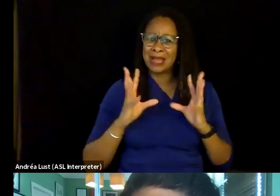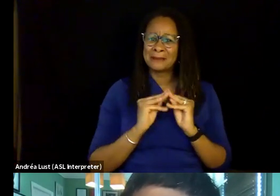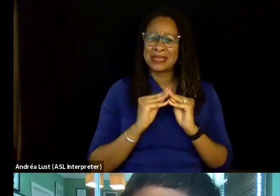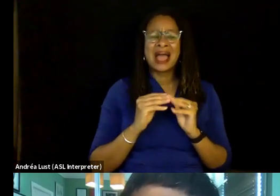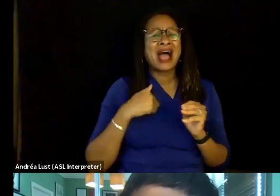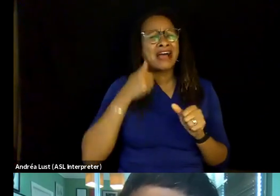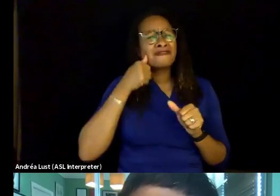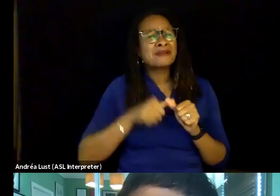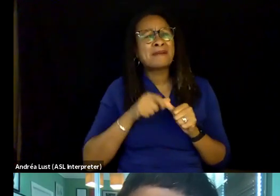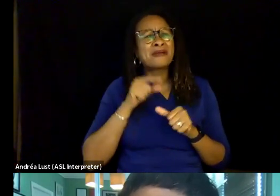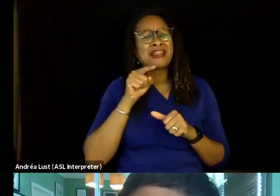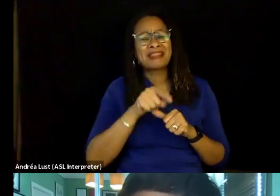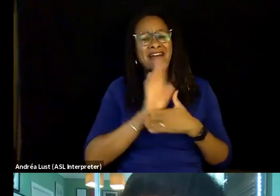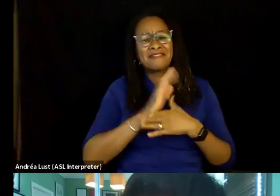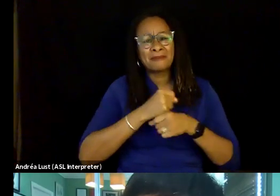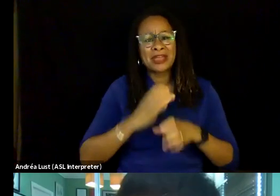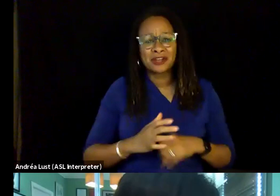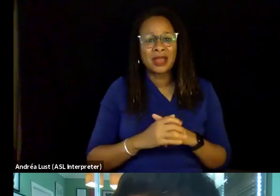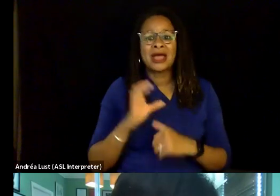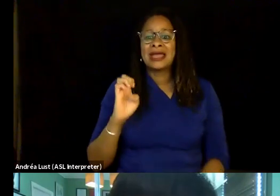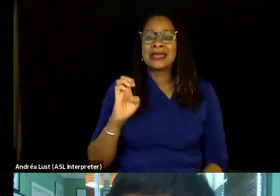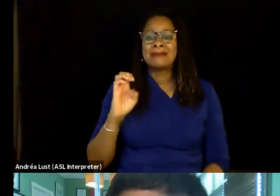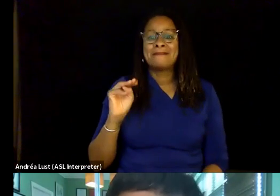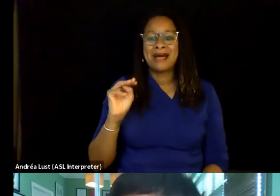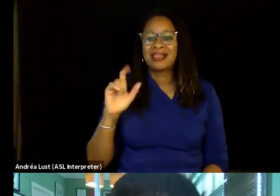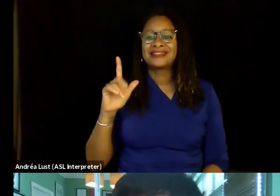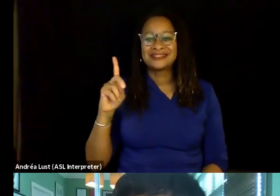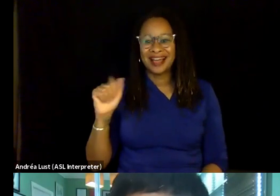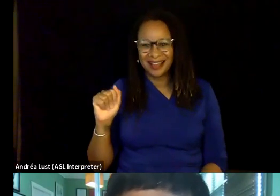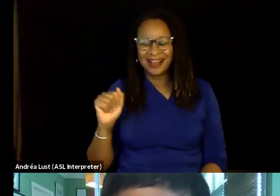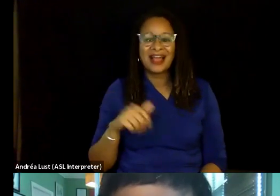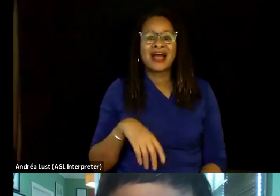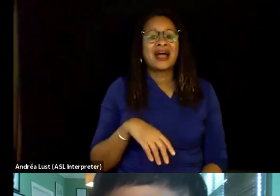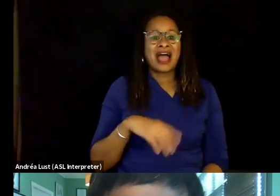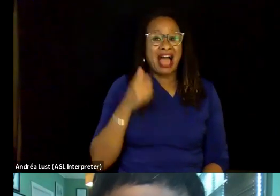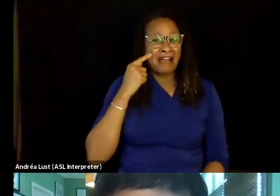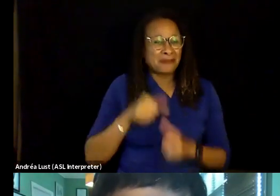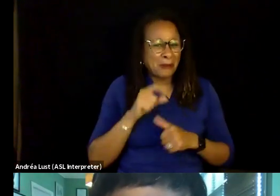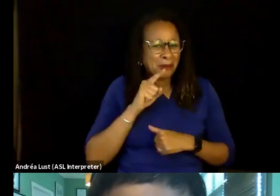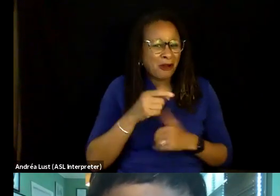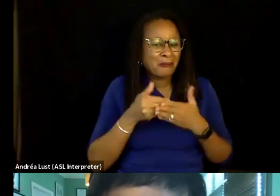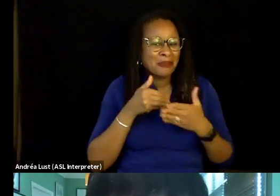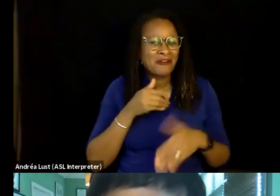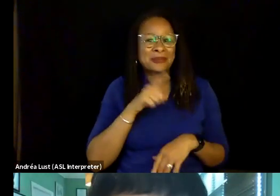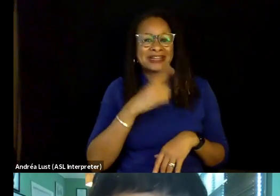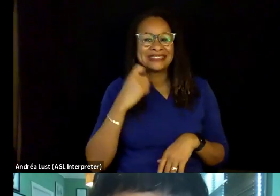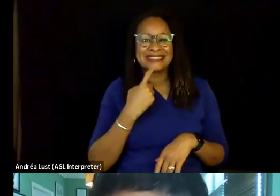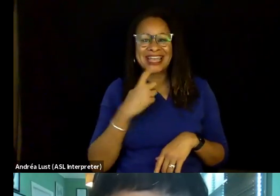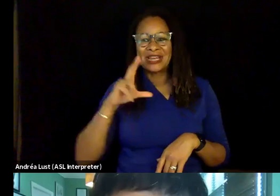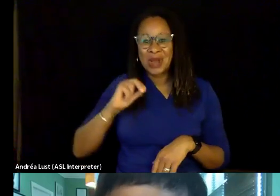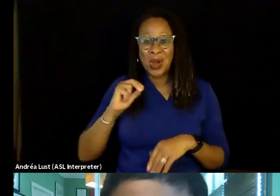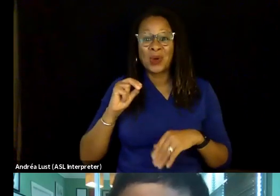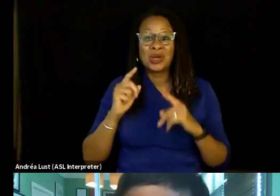I remember this filmmaker, Imelda 2004, and I remember her because she said no to an interview with CNN, you